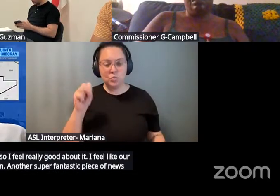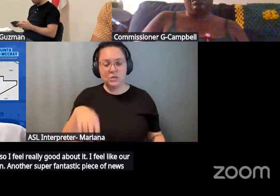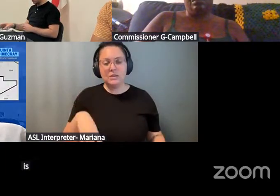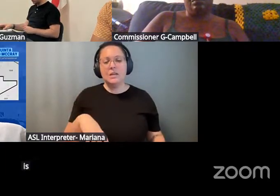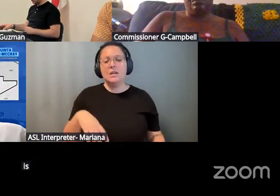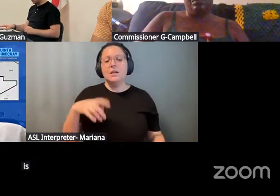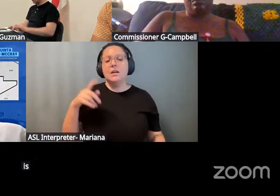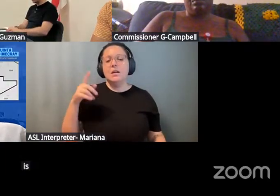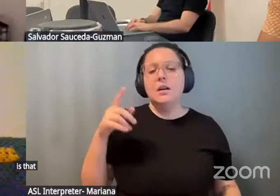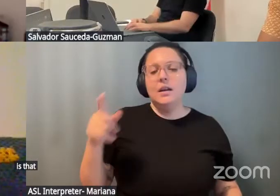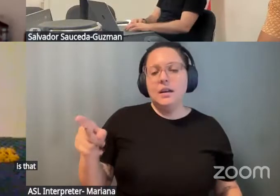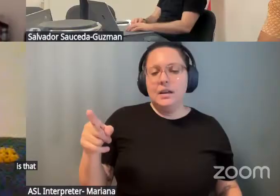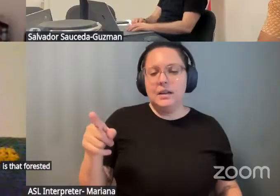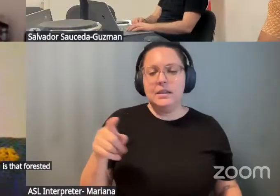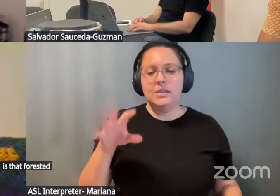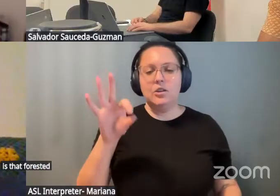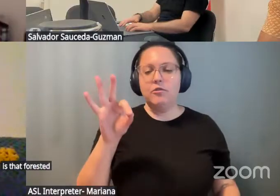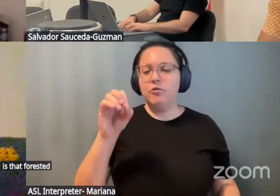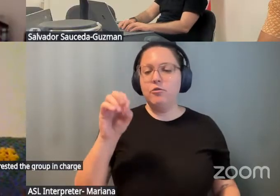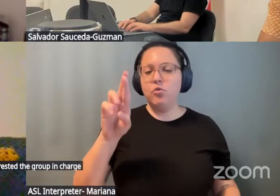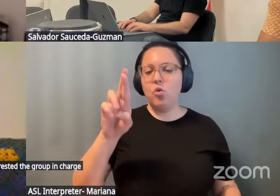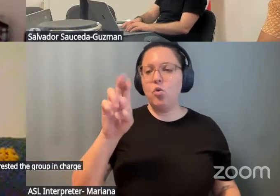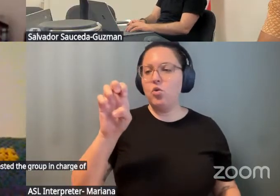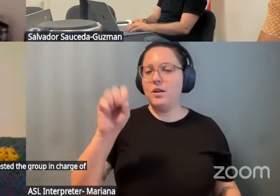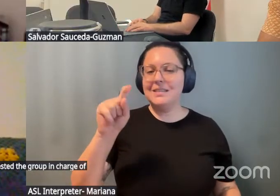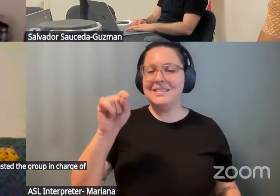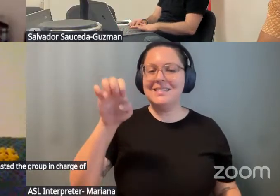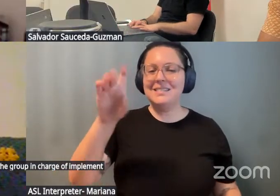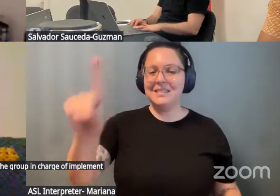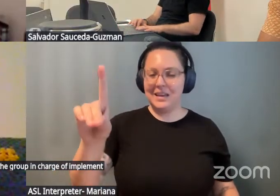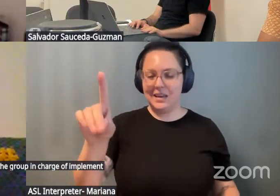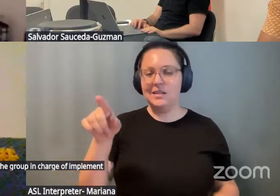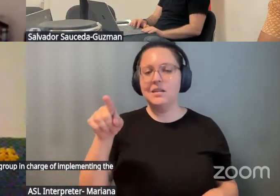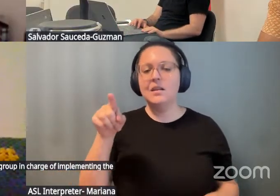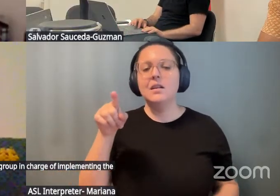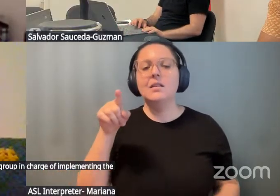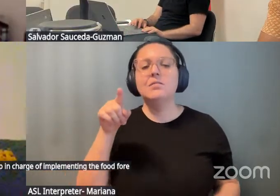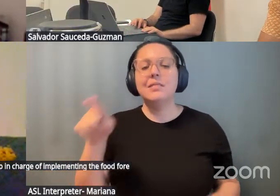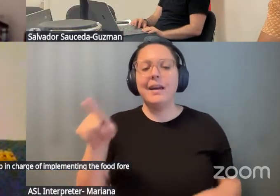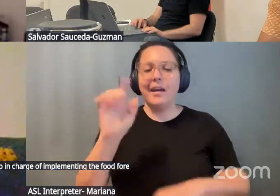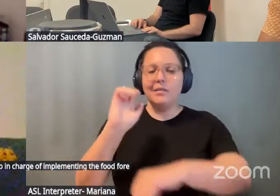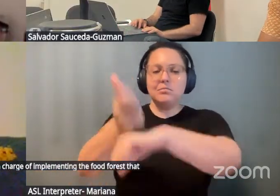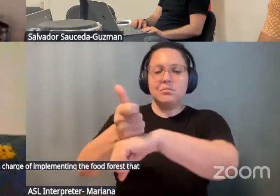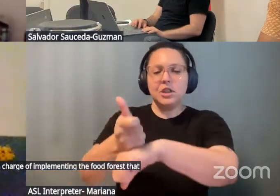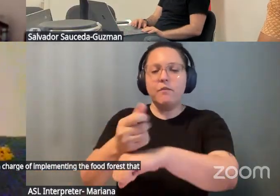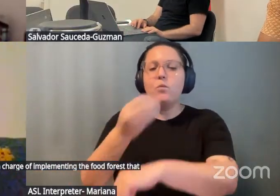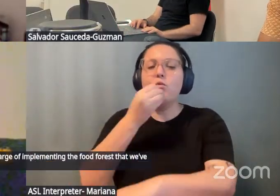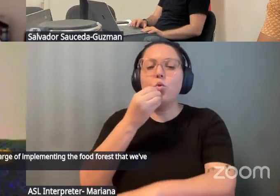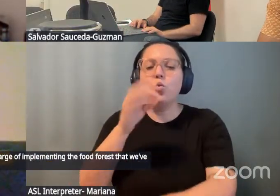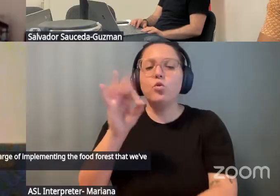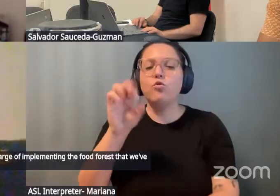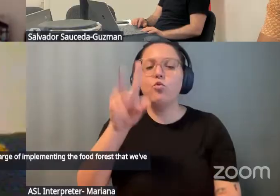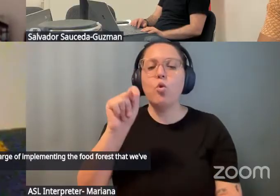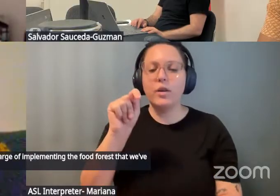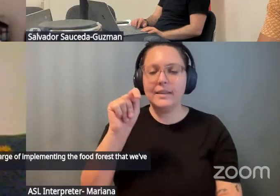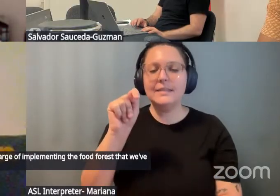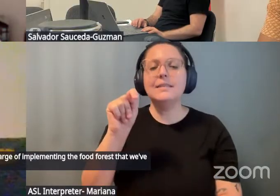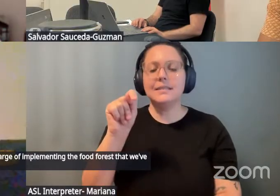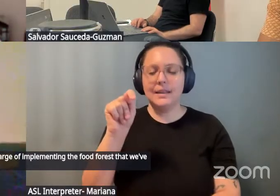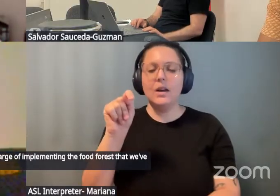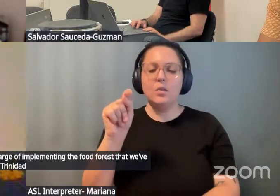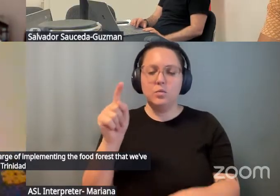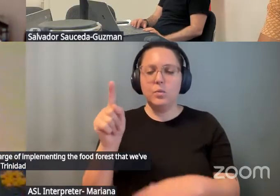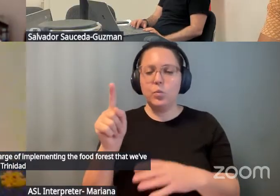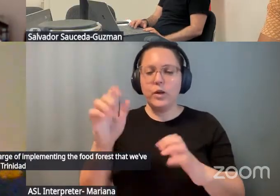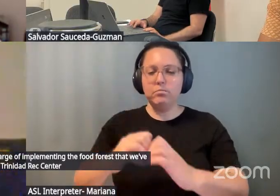Forested, the group in charge of implementing the food forest that we've been working on placing at the Trinidad Rec Center,